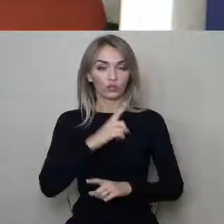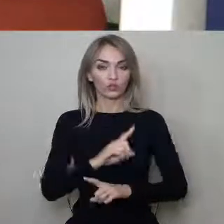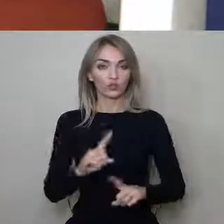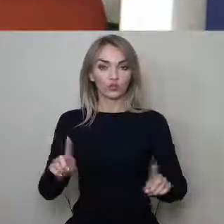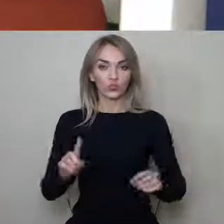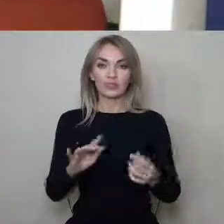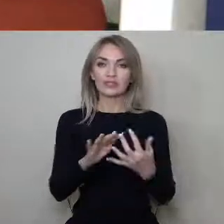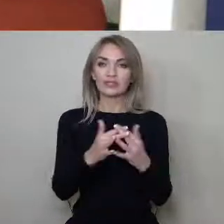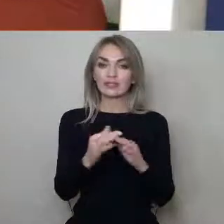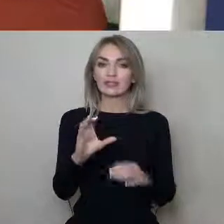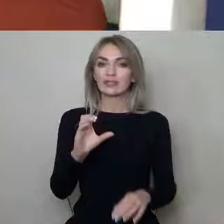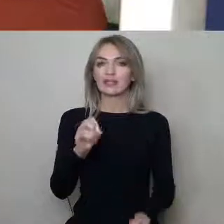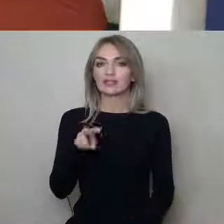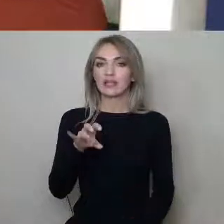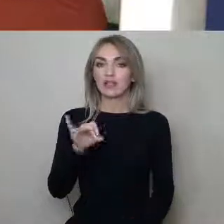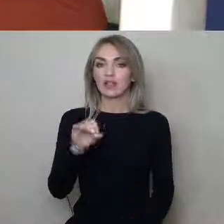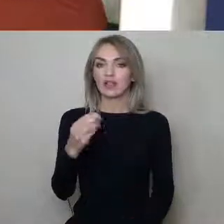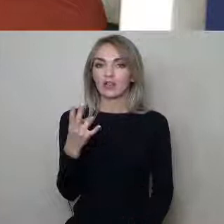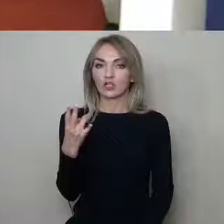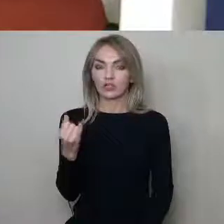commission established what.